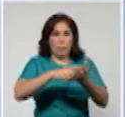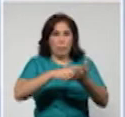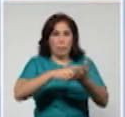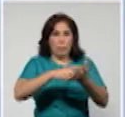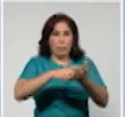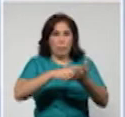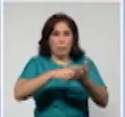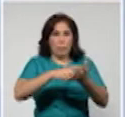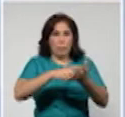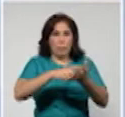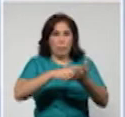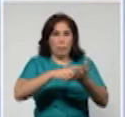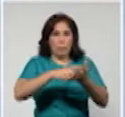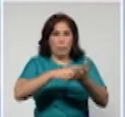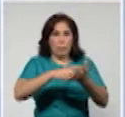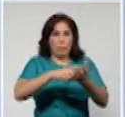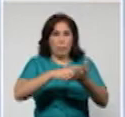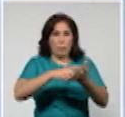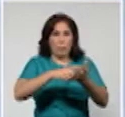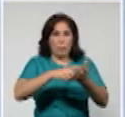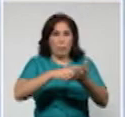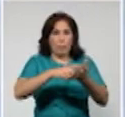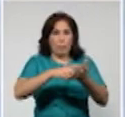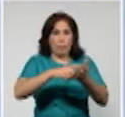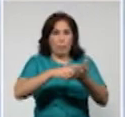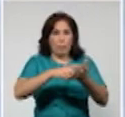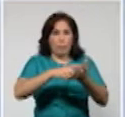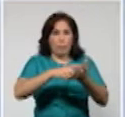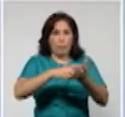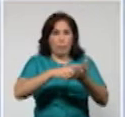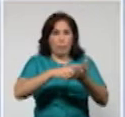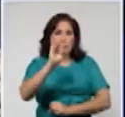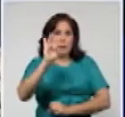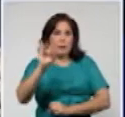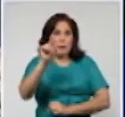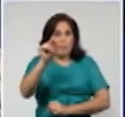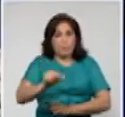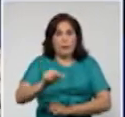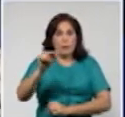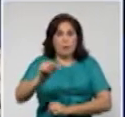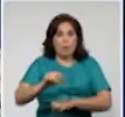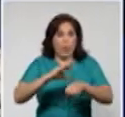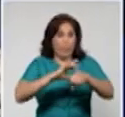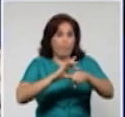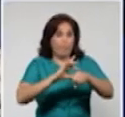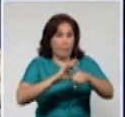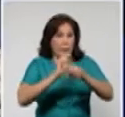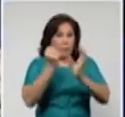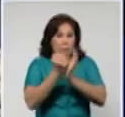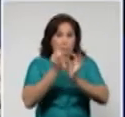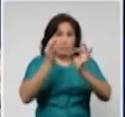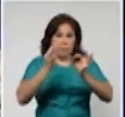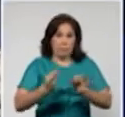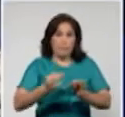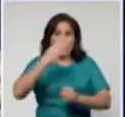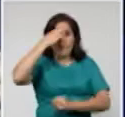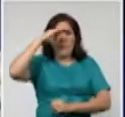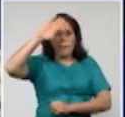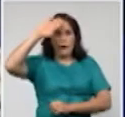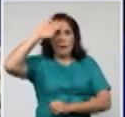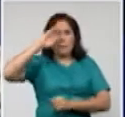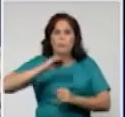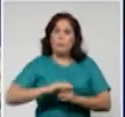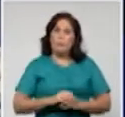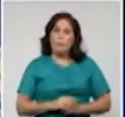per 100,000 inhabitants. This means that Cuba's rate over the last 15 days